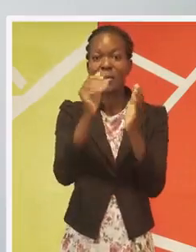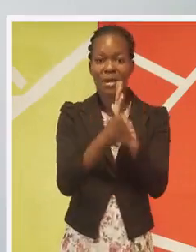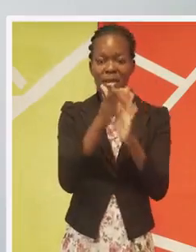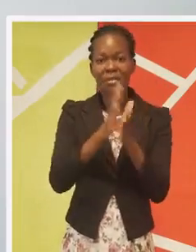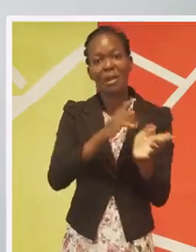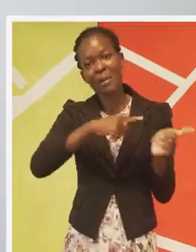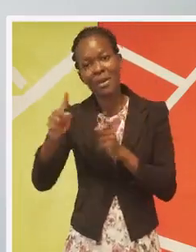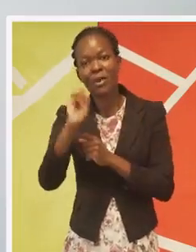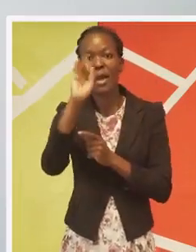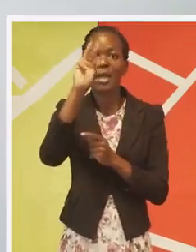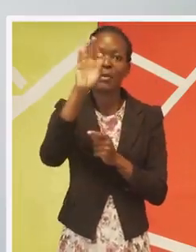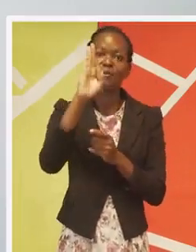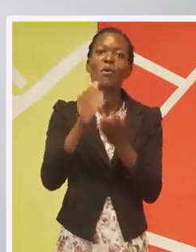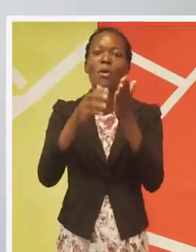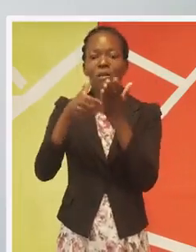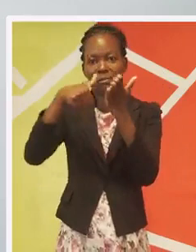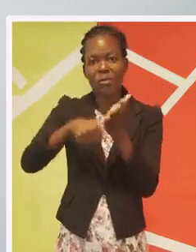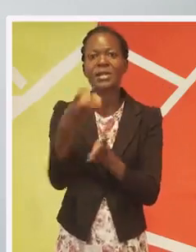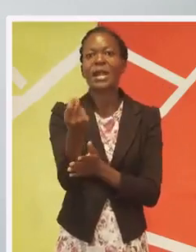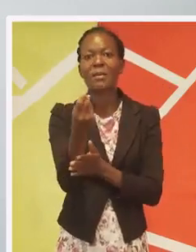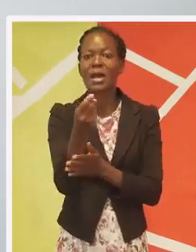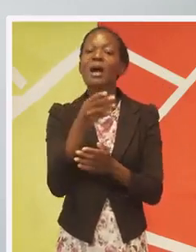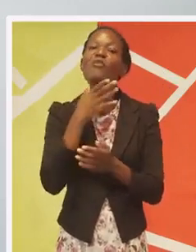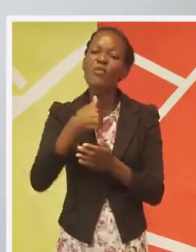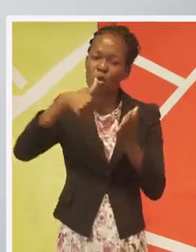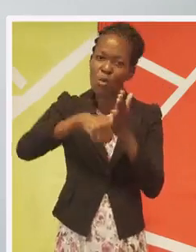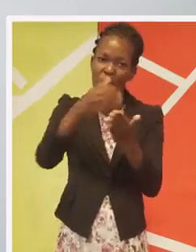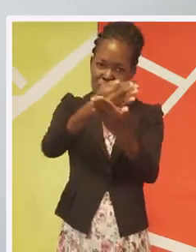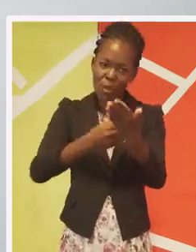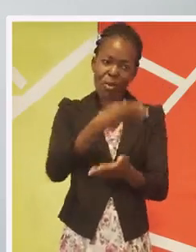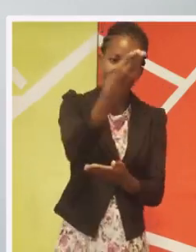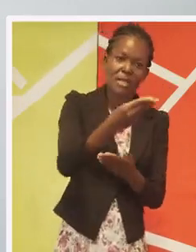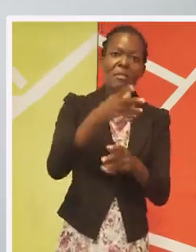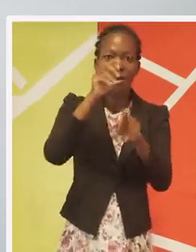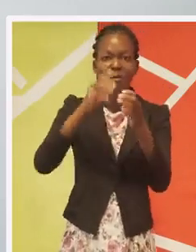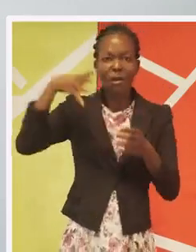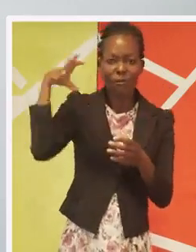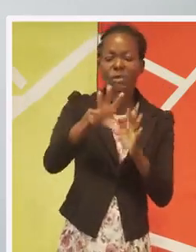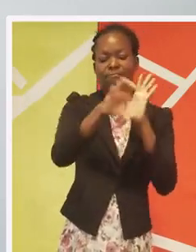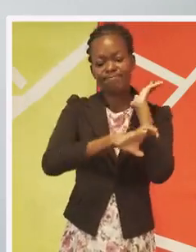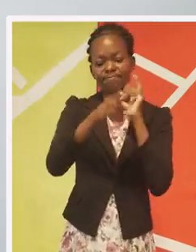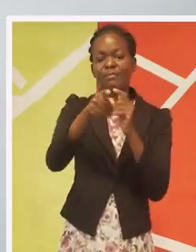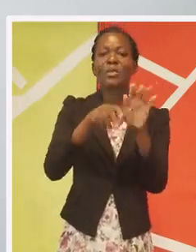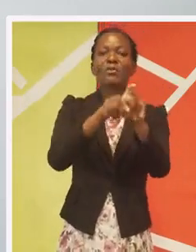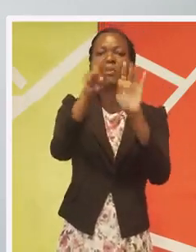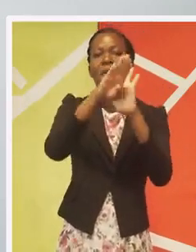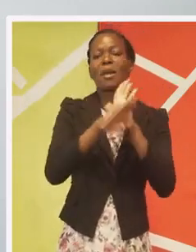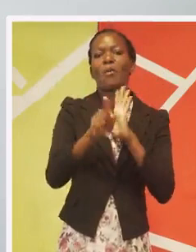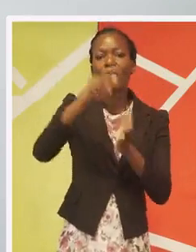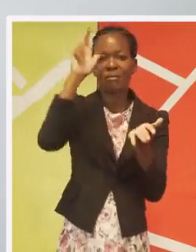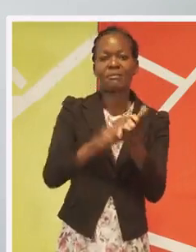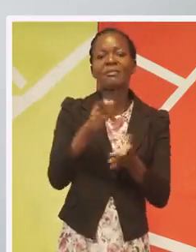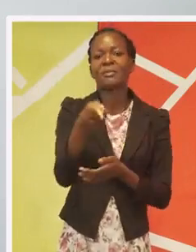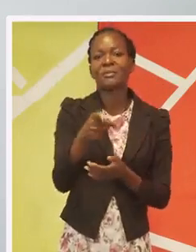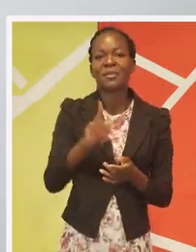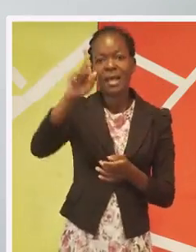sister institution, the World Bank, was basically founded to implement development and poverty reduction programs in